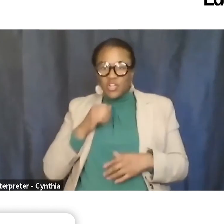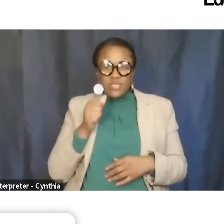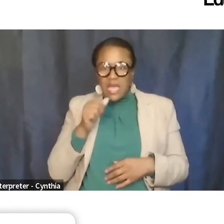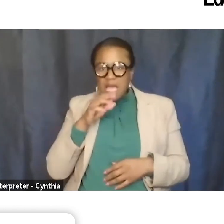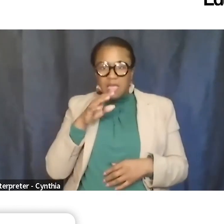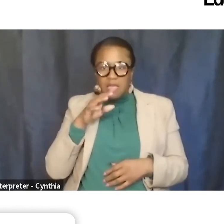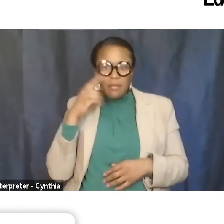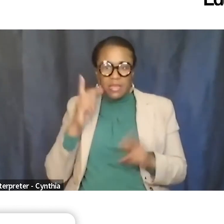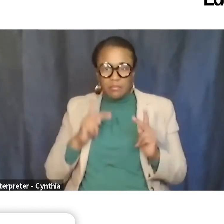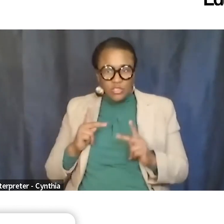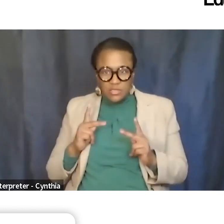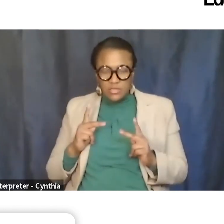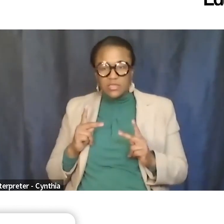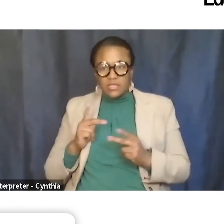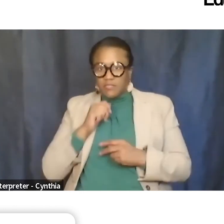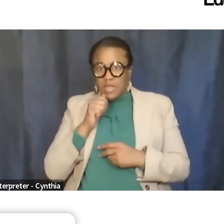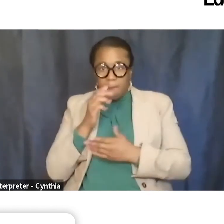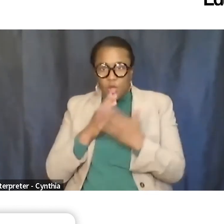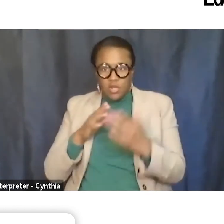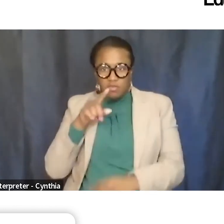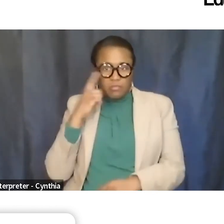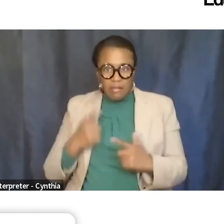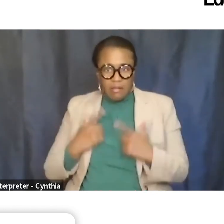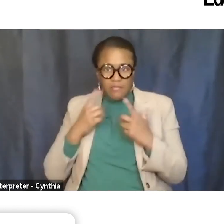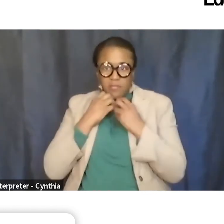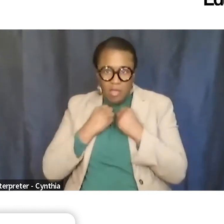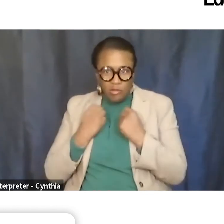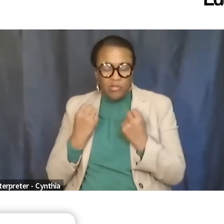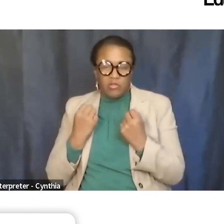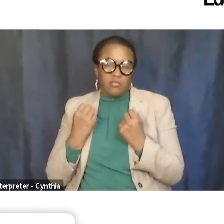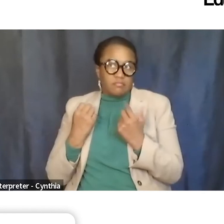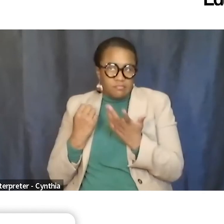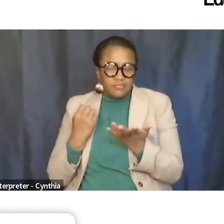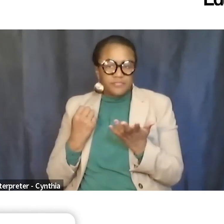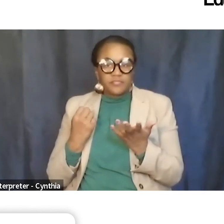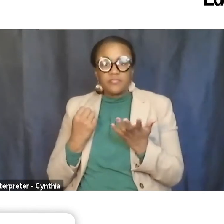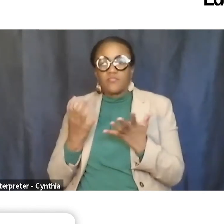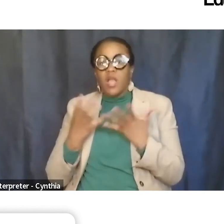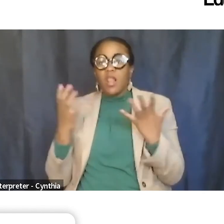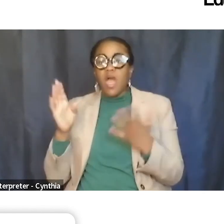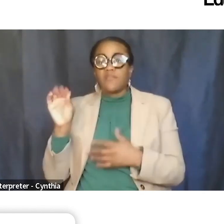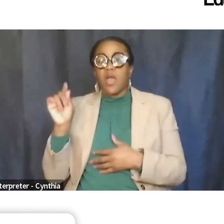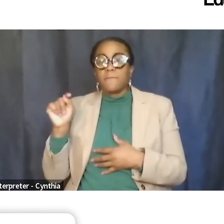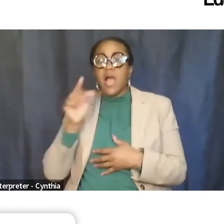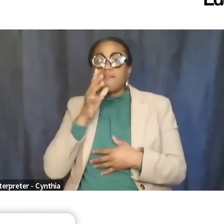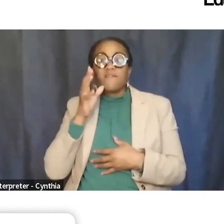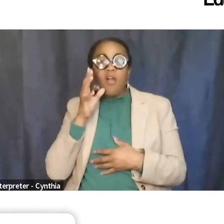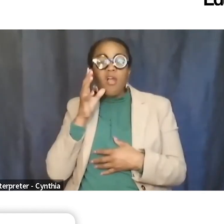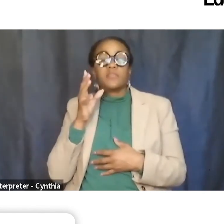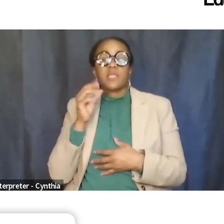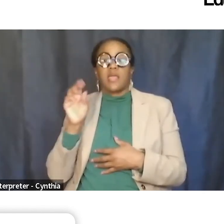Black person, a part of the Black Lives Matter movement. And a lot of bot farms and